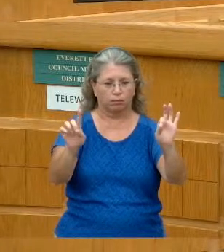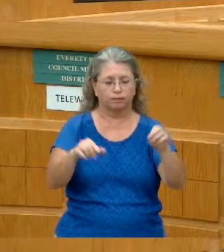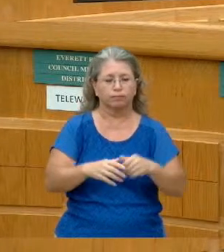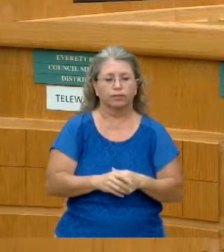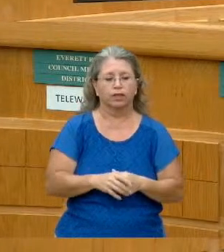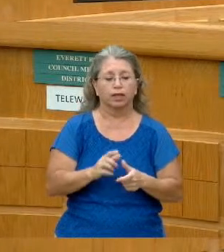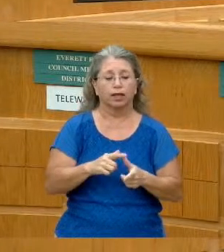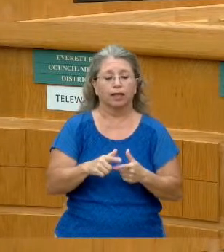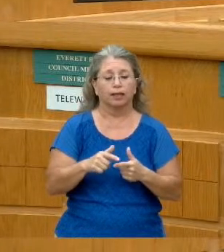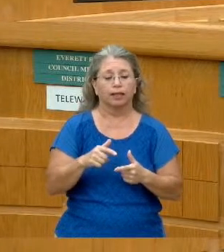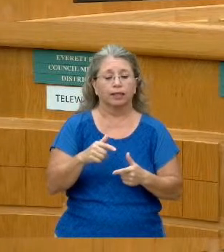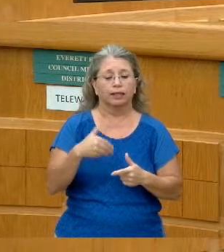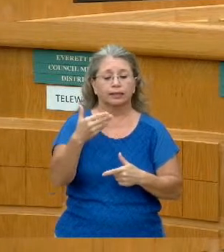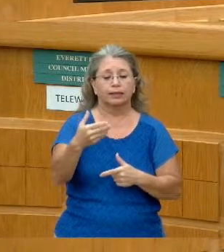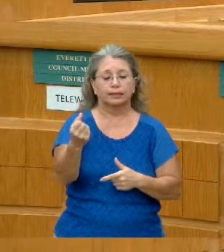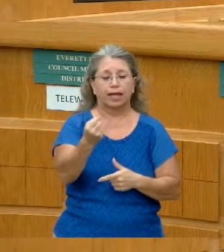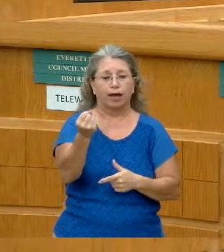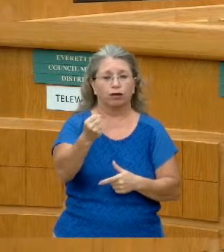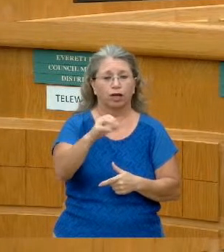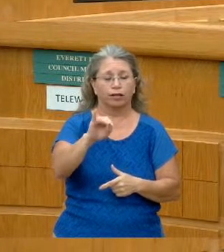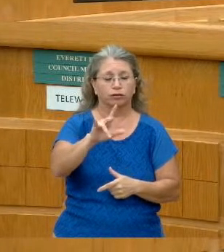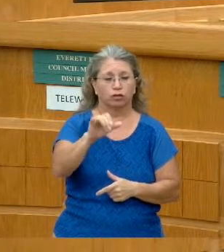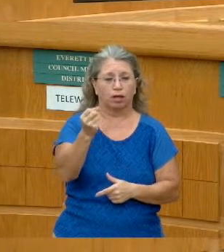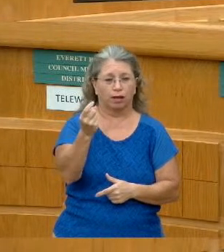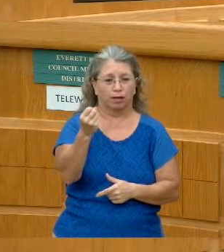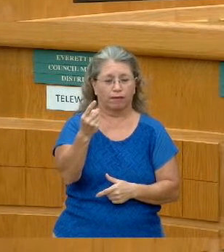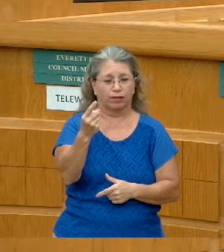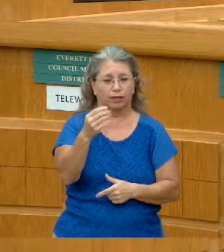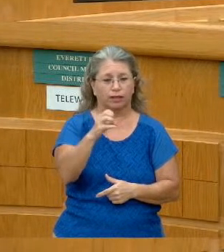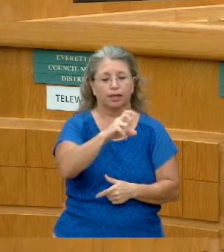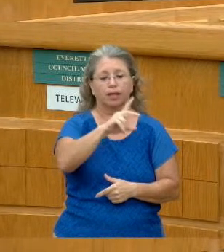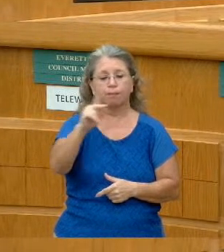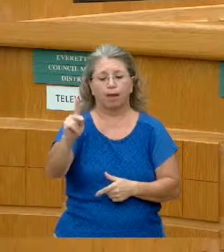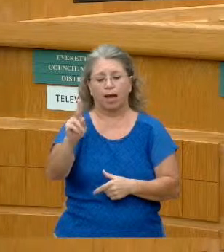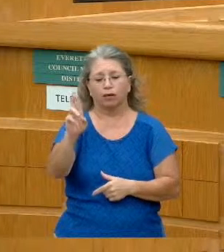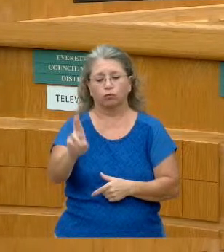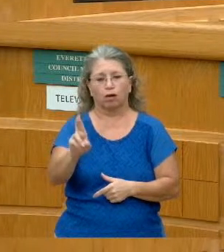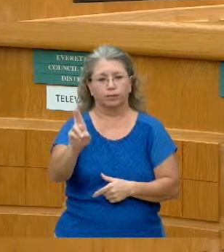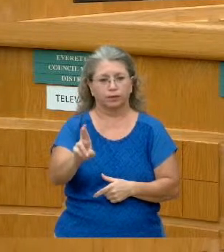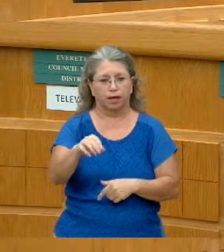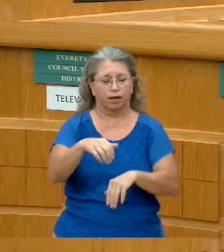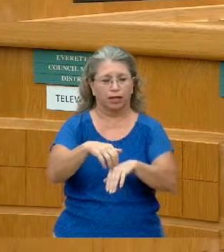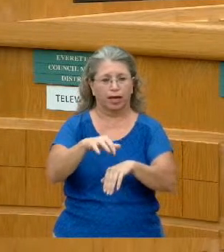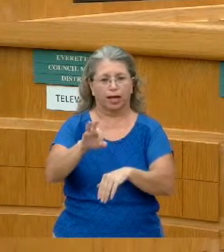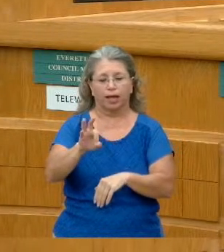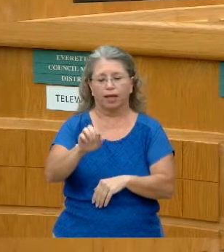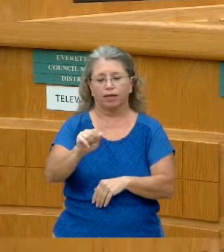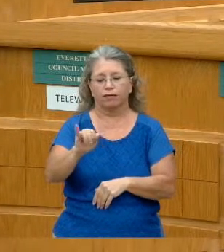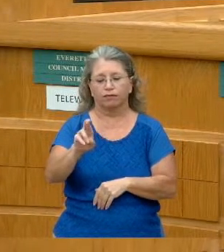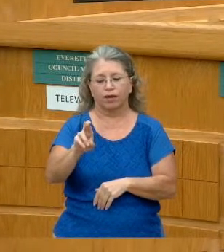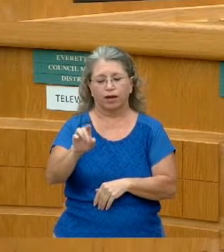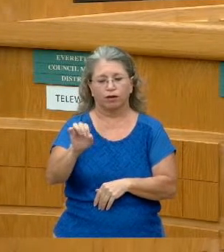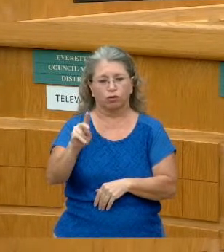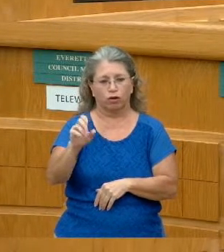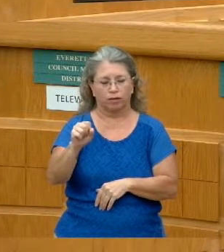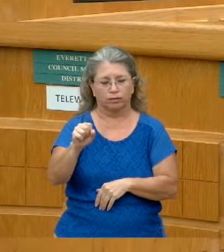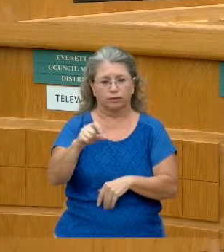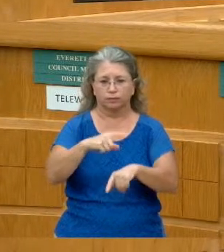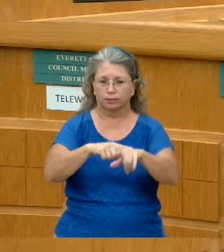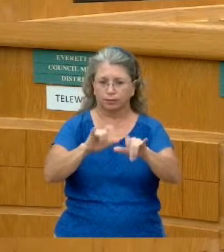Saturday, July 11, back at the Richard Borchard Fairgrounds, and at the same time from 9 to